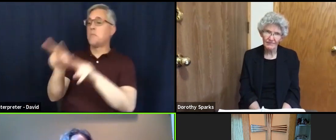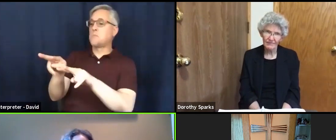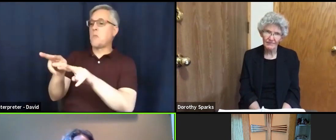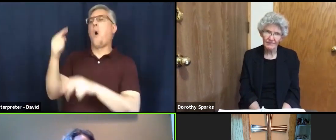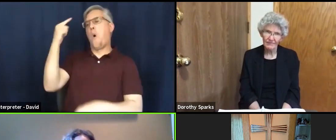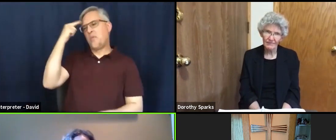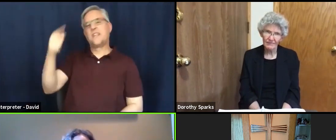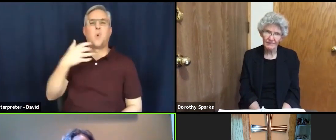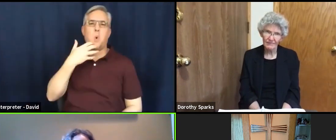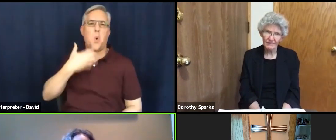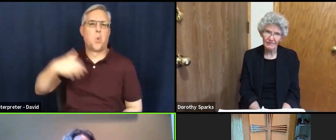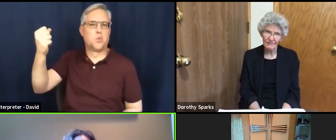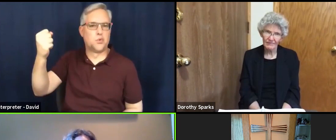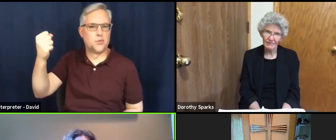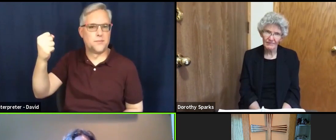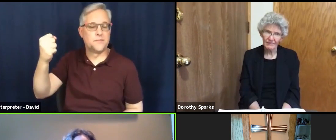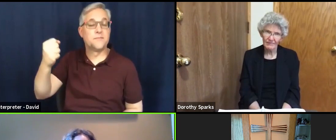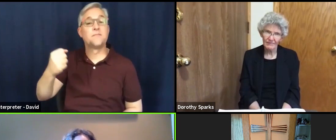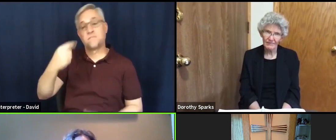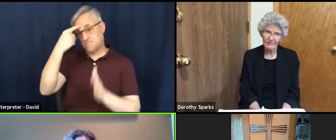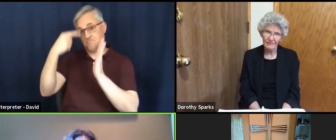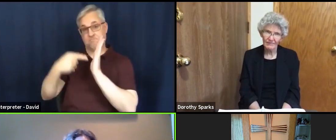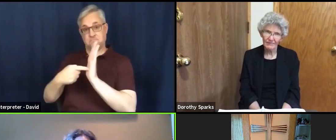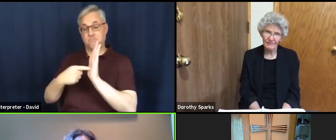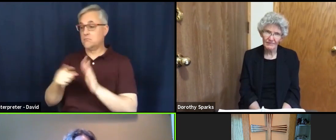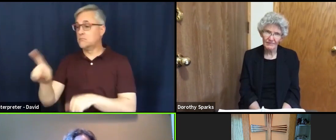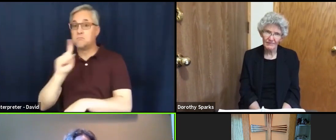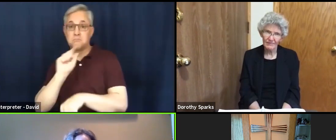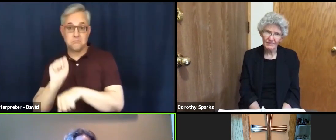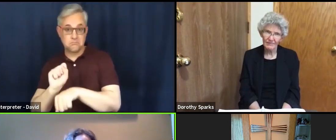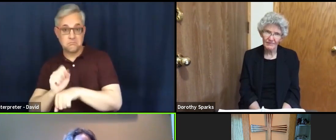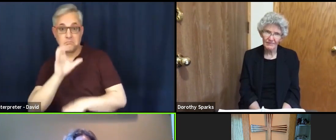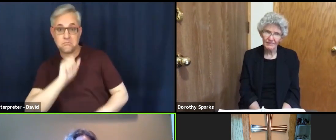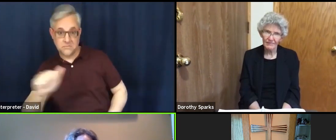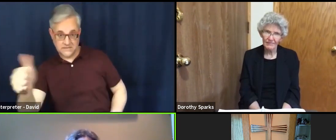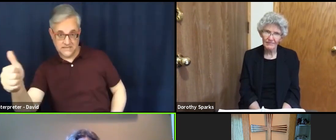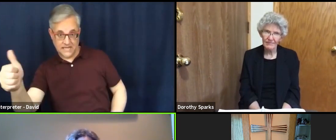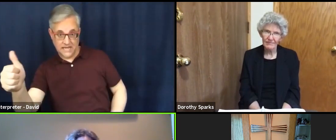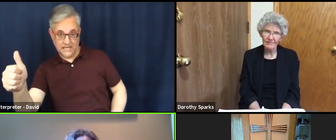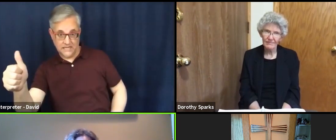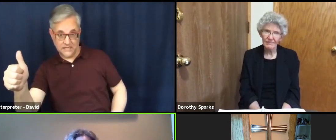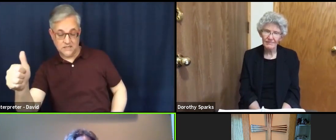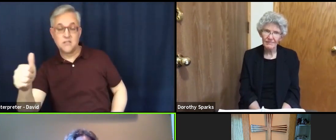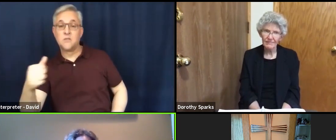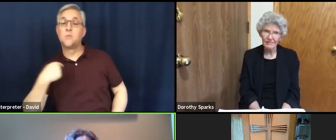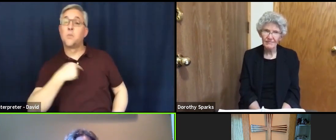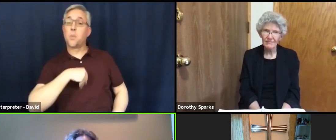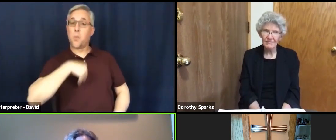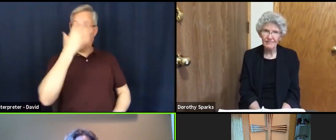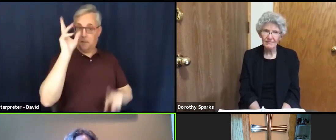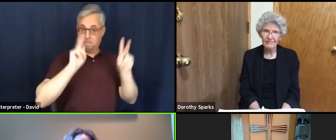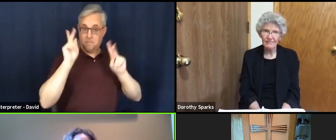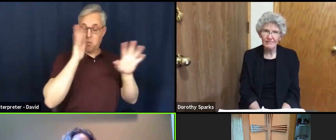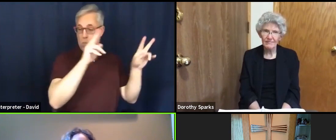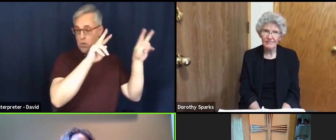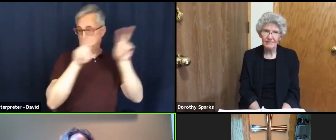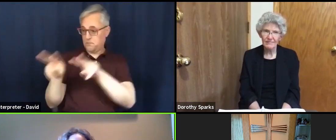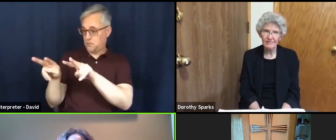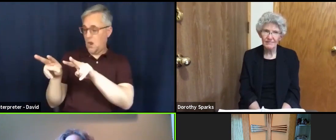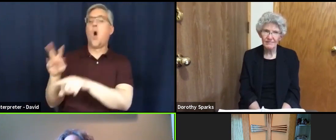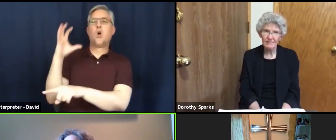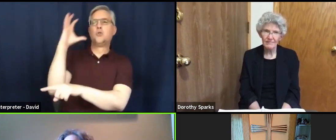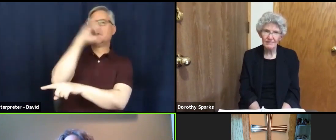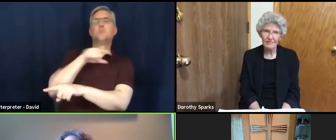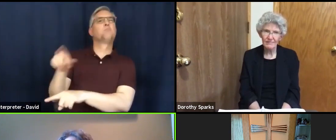So if we believe that a 10-year-old Black boy is really 15, we